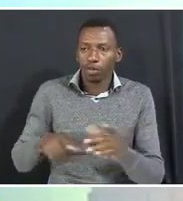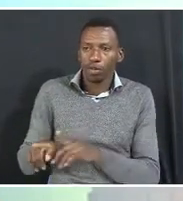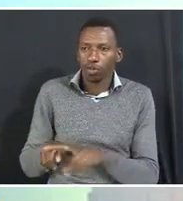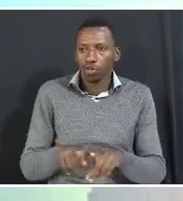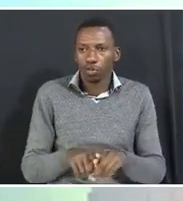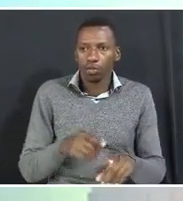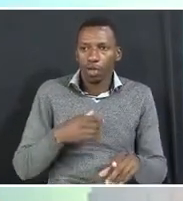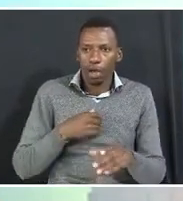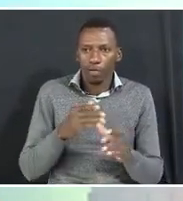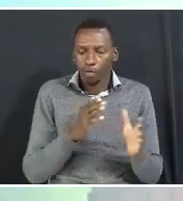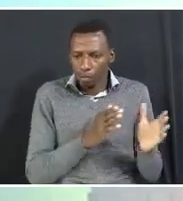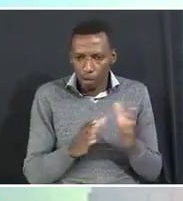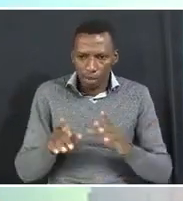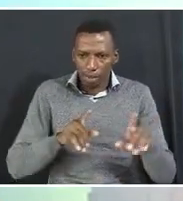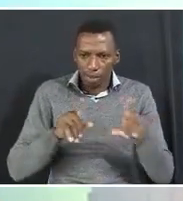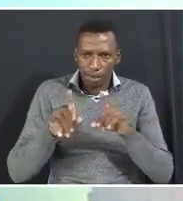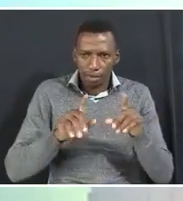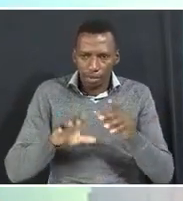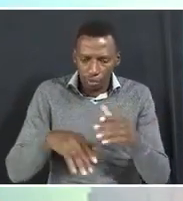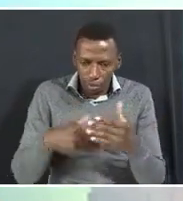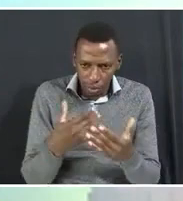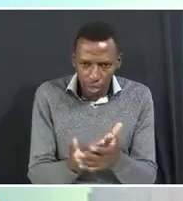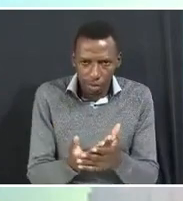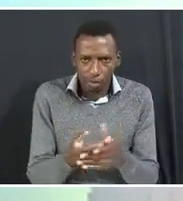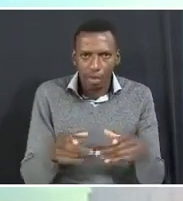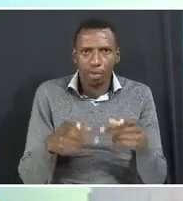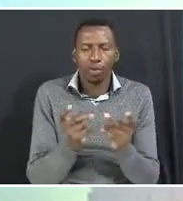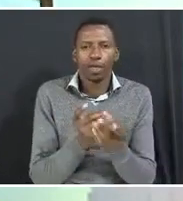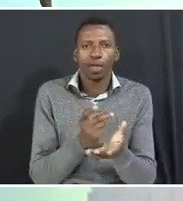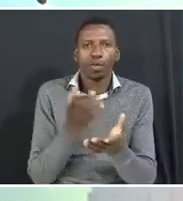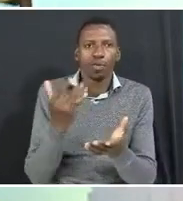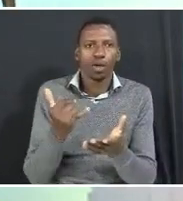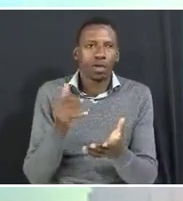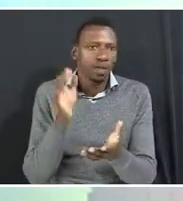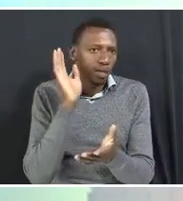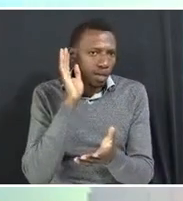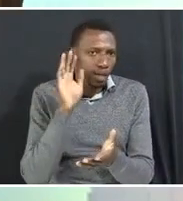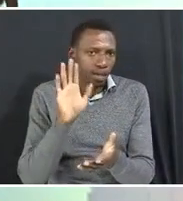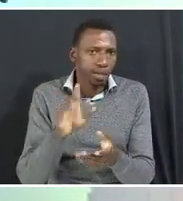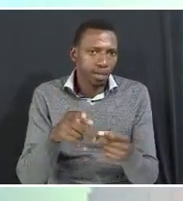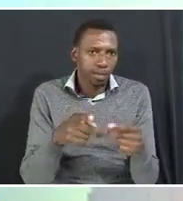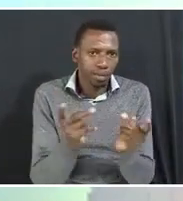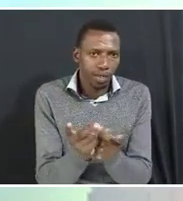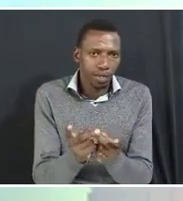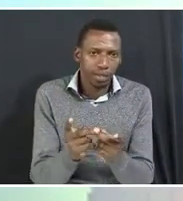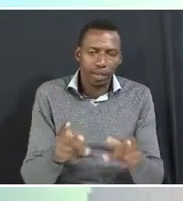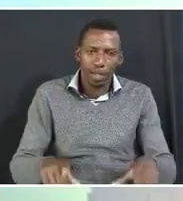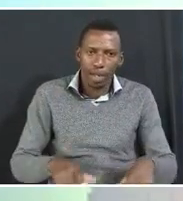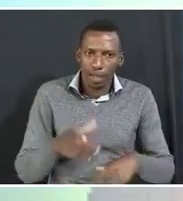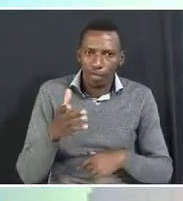a journey to come to the place where he had left, because they were told that where he stayed, there's gold.